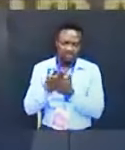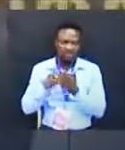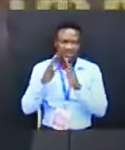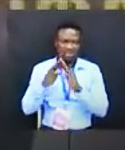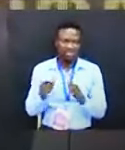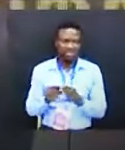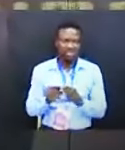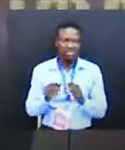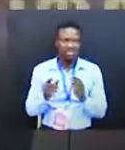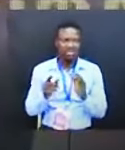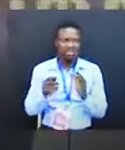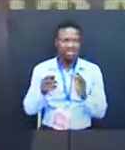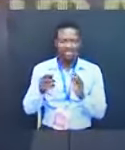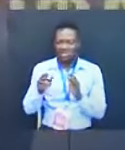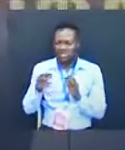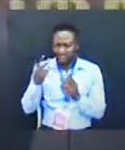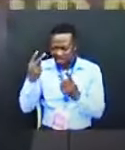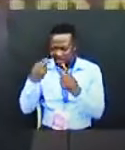was